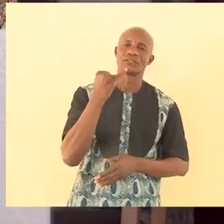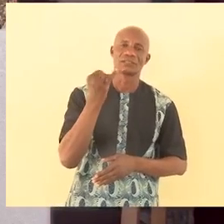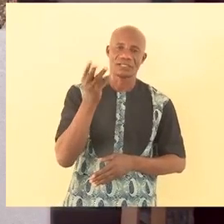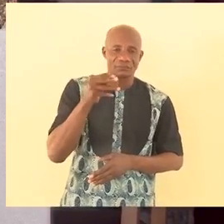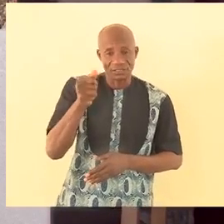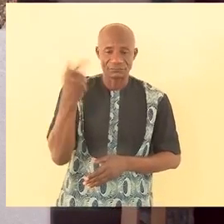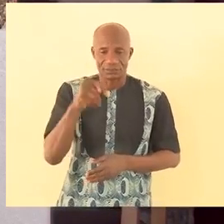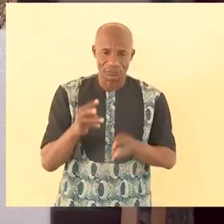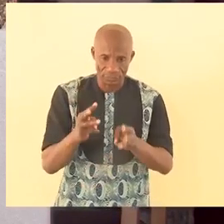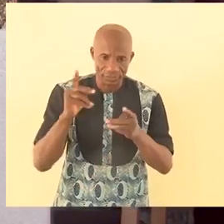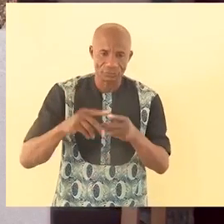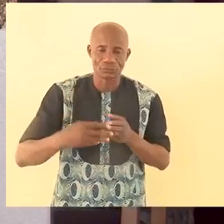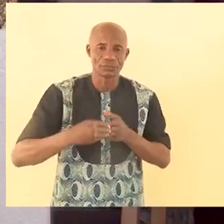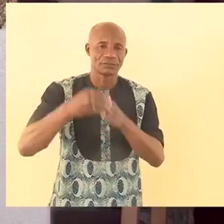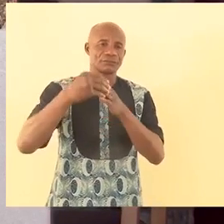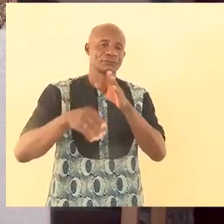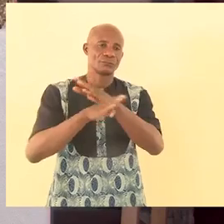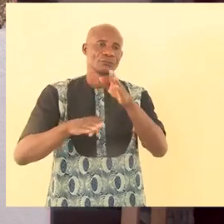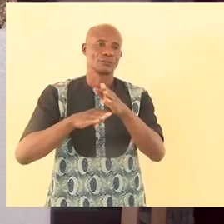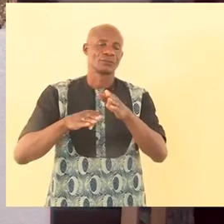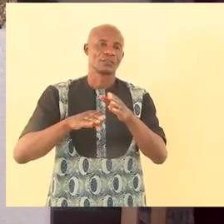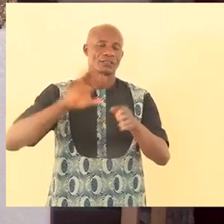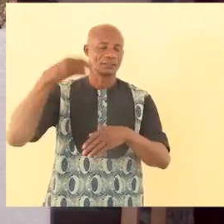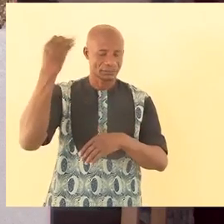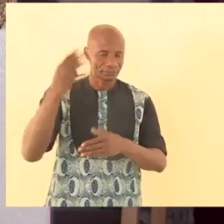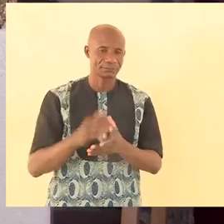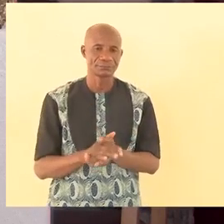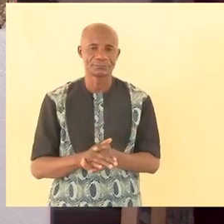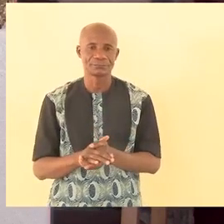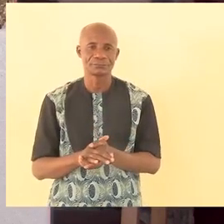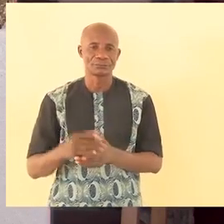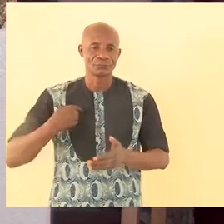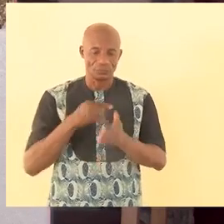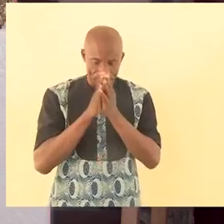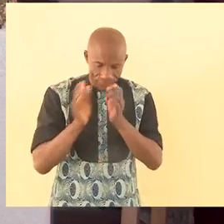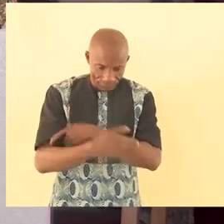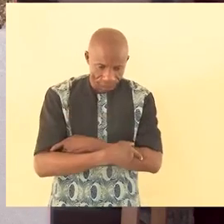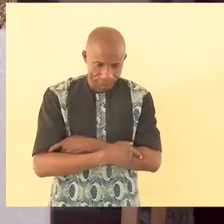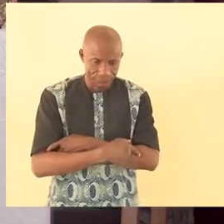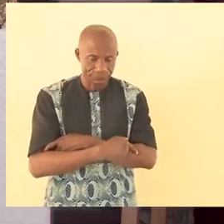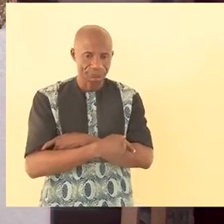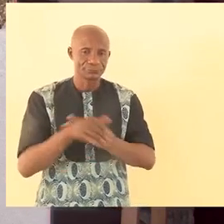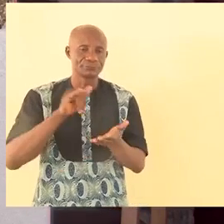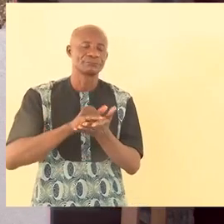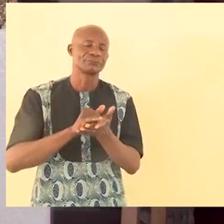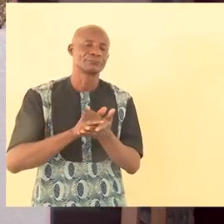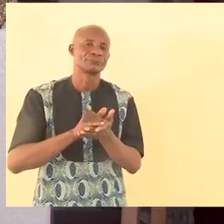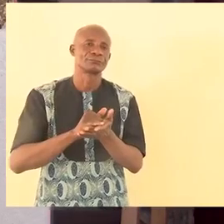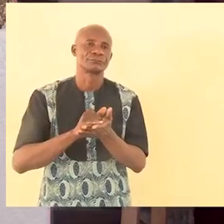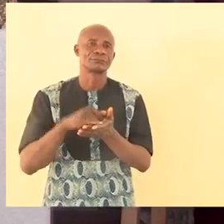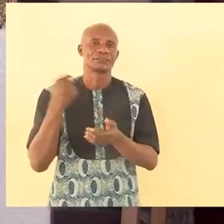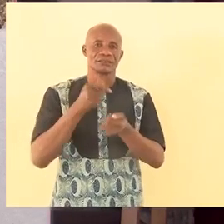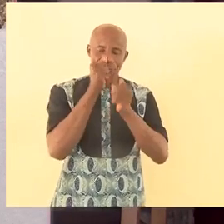he who is himself the way, to lead us on that way to you. We pray today